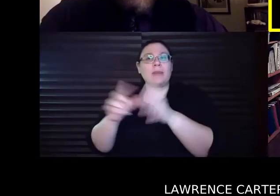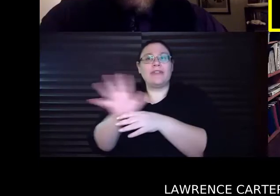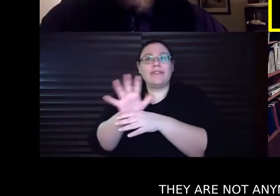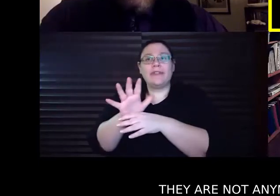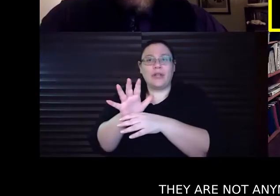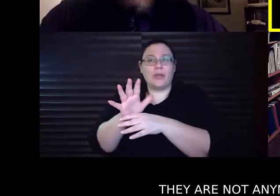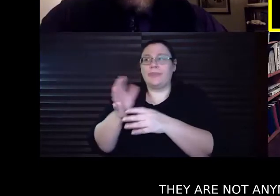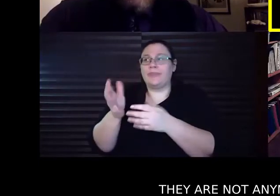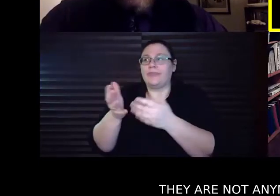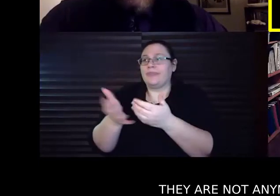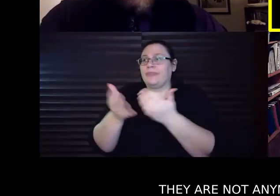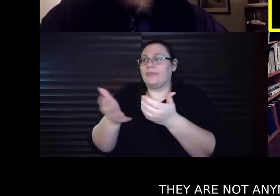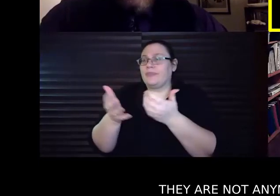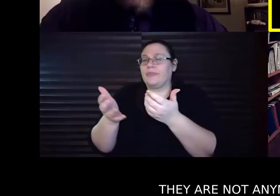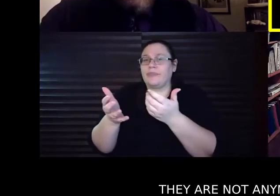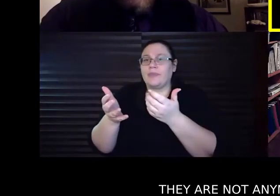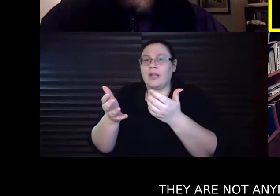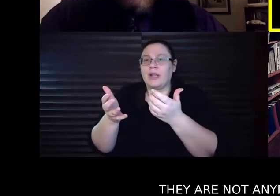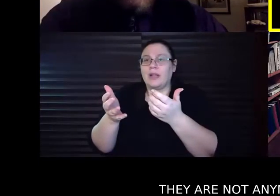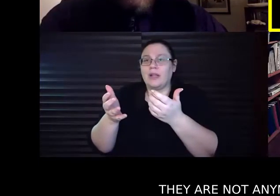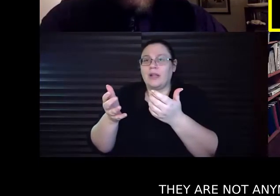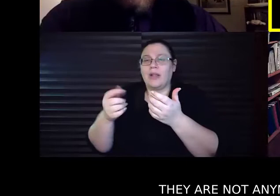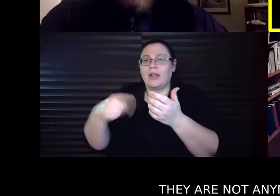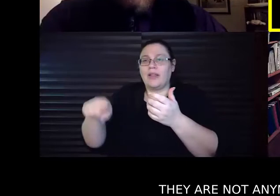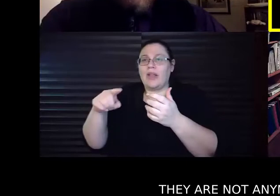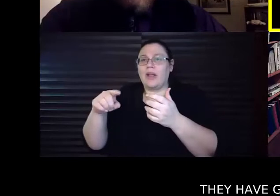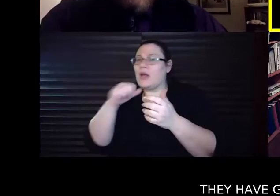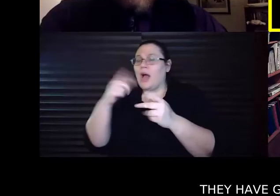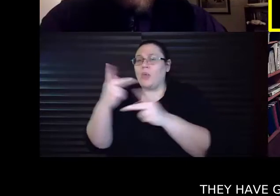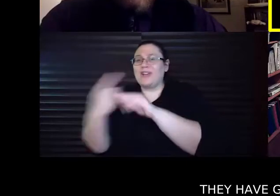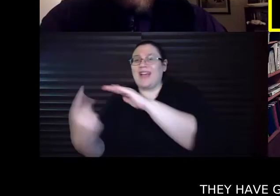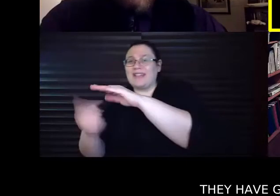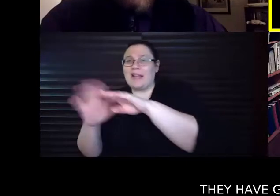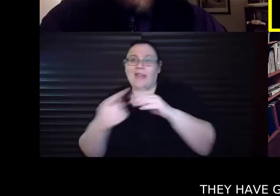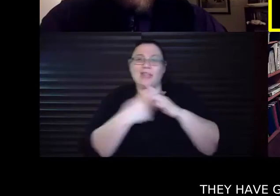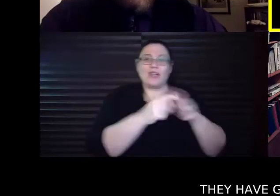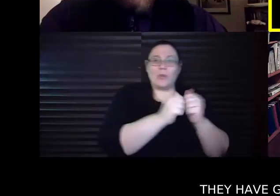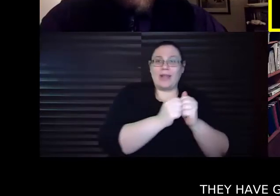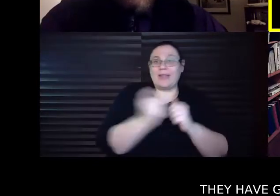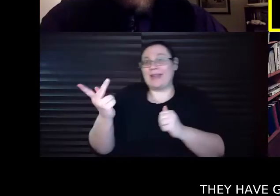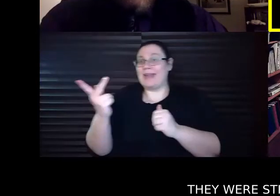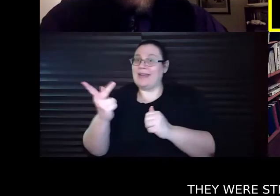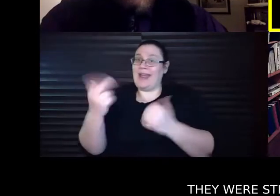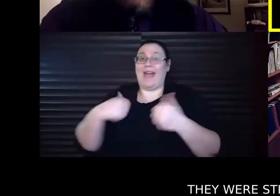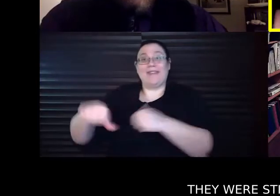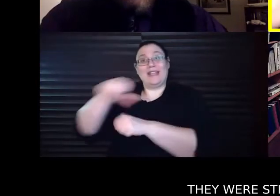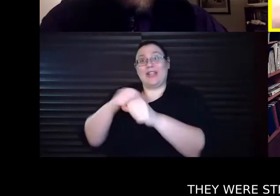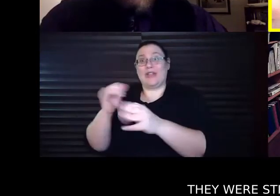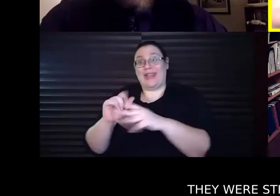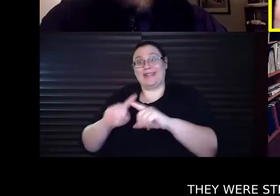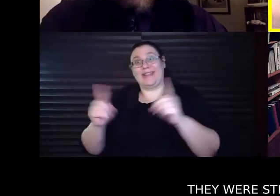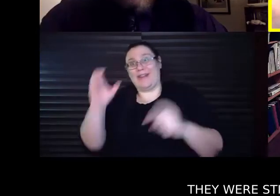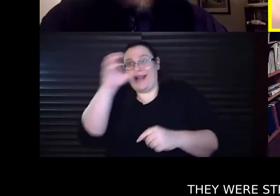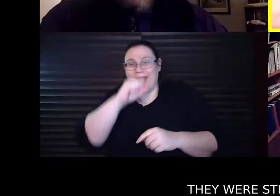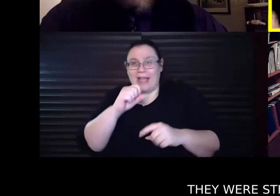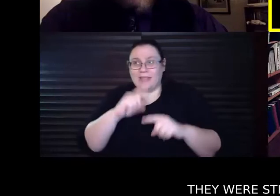that, they're not any more isolated than they were when the film started. They've got each other at the end. Maybe that's different, but they were still kind